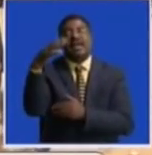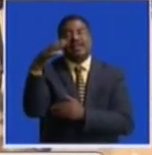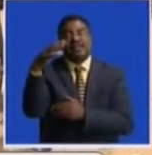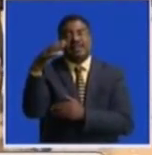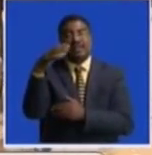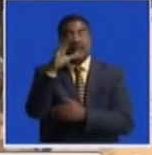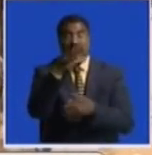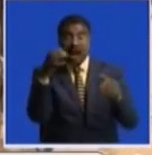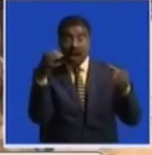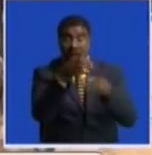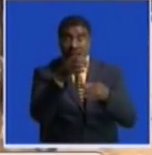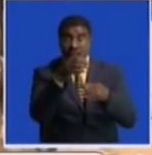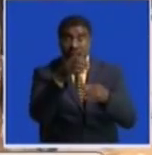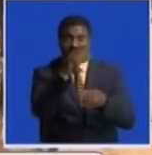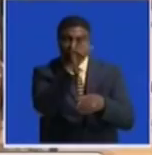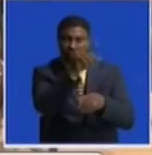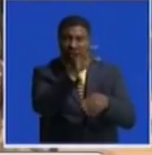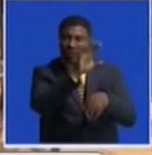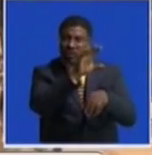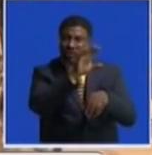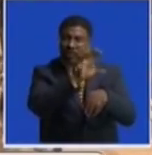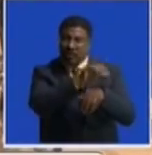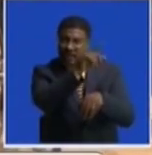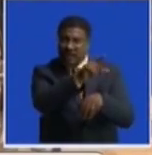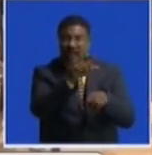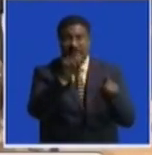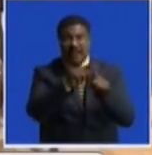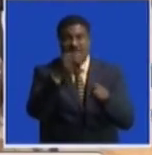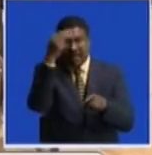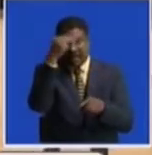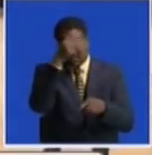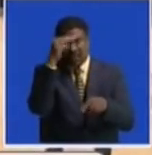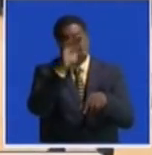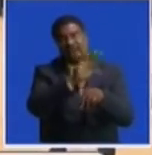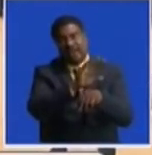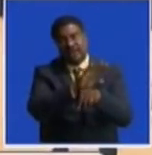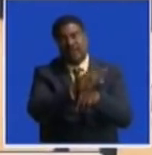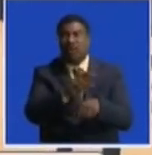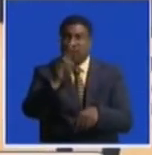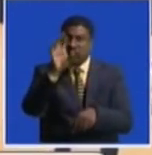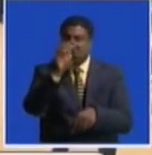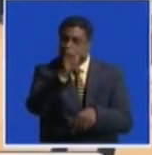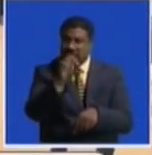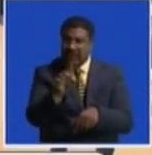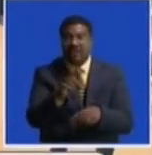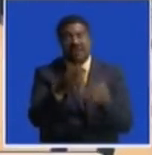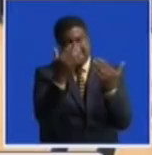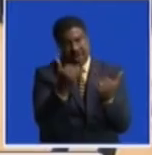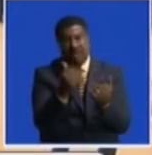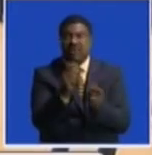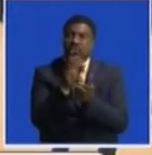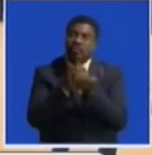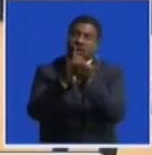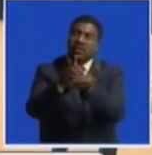World Mission and the Methodist Church for World Mission. UCZ also recently donated foodstuff to